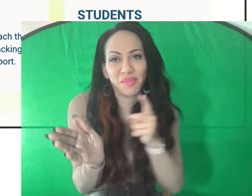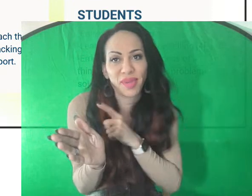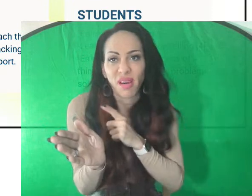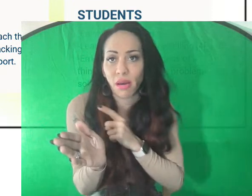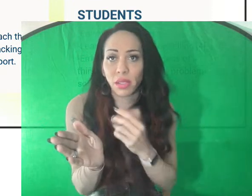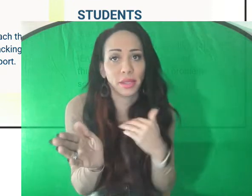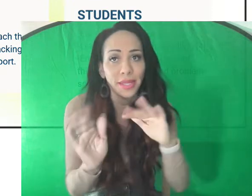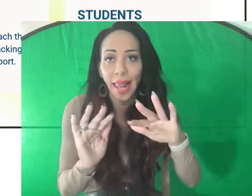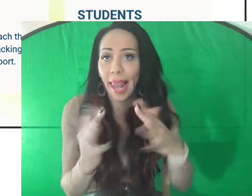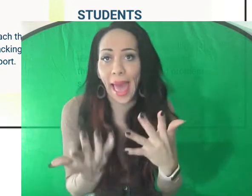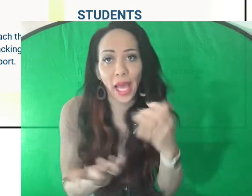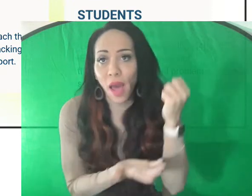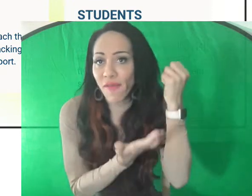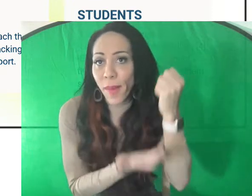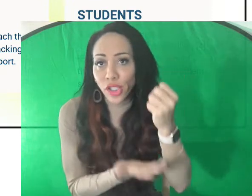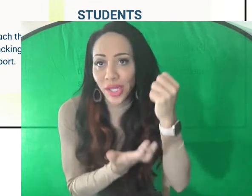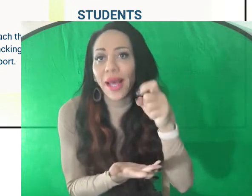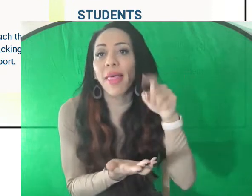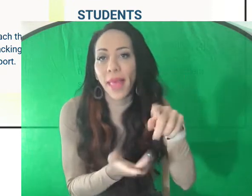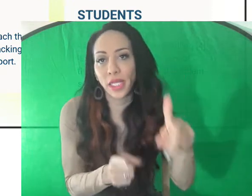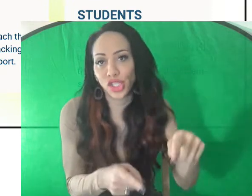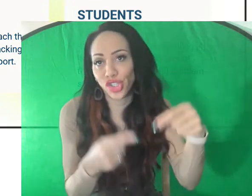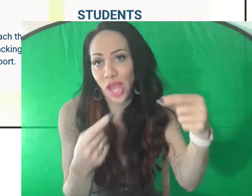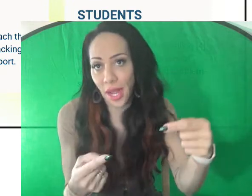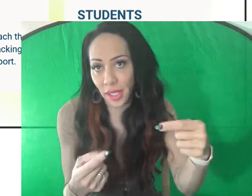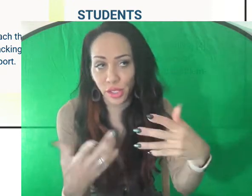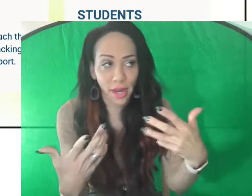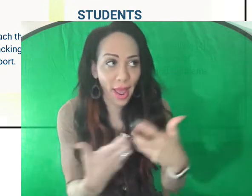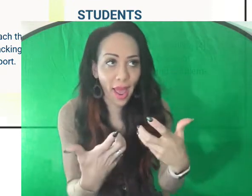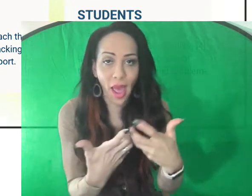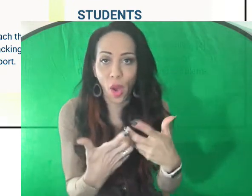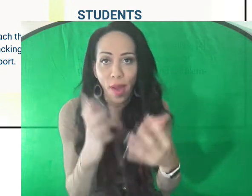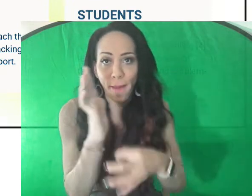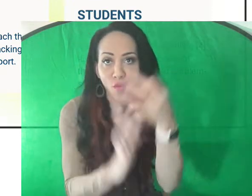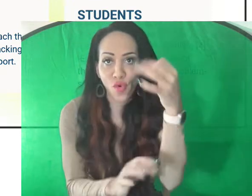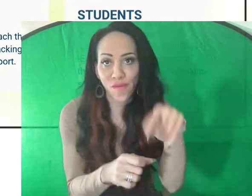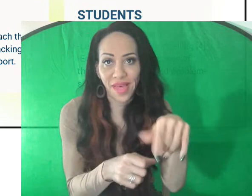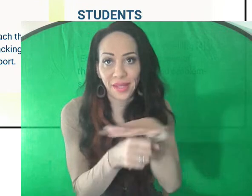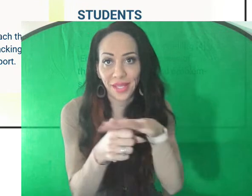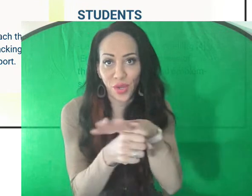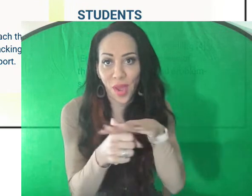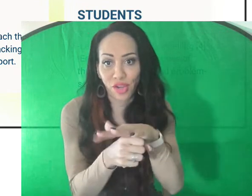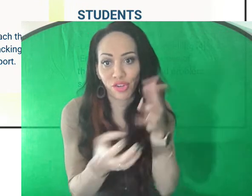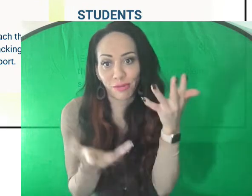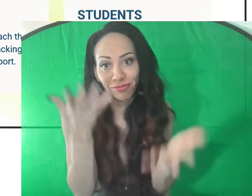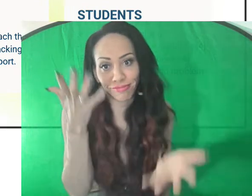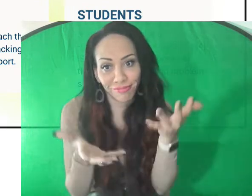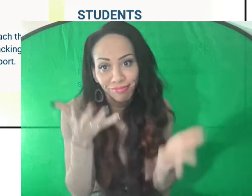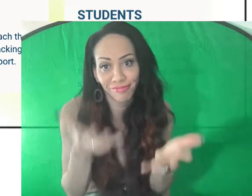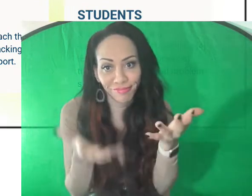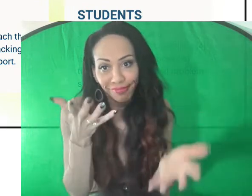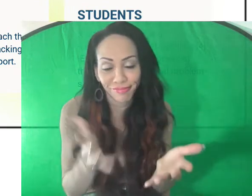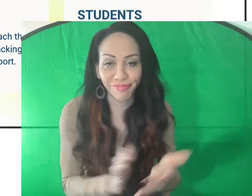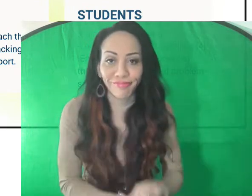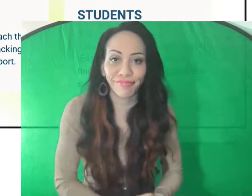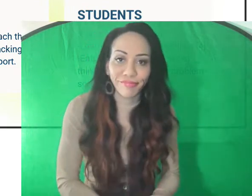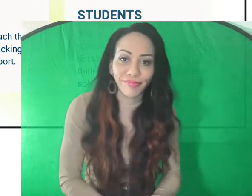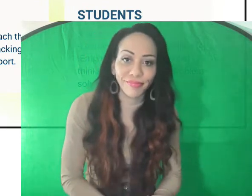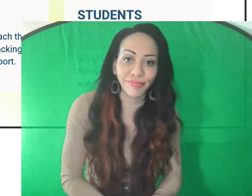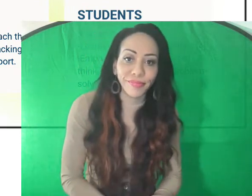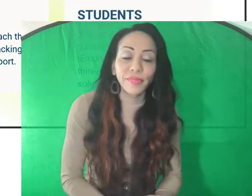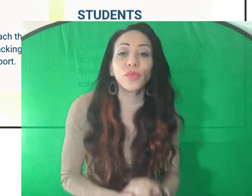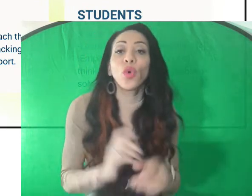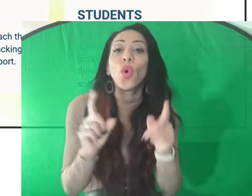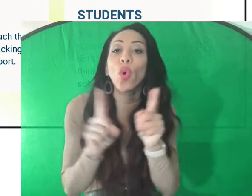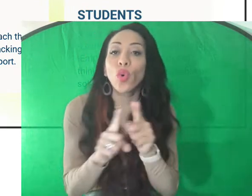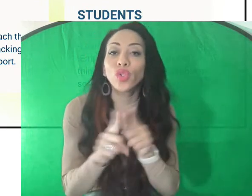actually. So that's a real challenge, and we're wondering how we can do more of that. And one of the things that we do feel like is missing is that we just haven't tracked this over